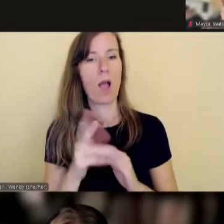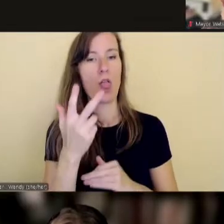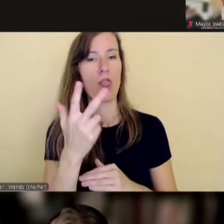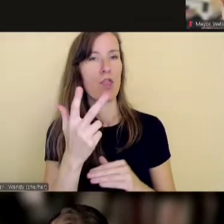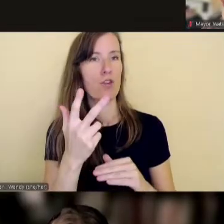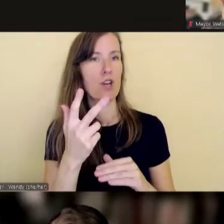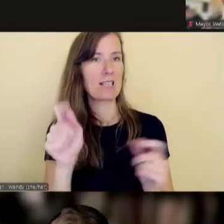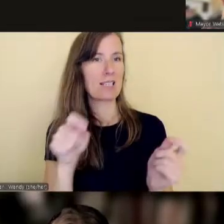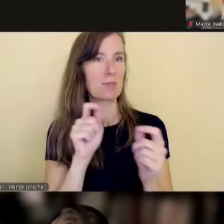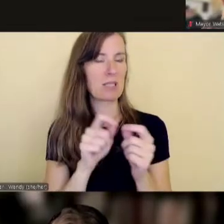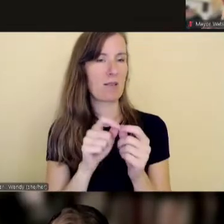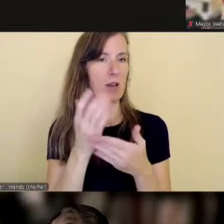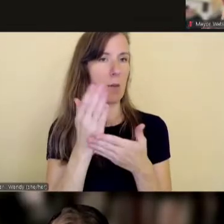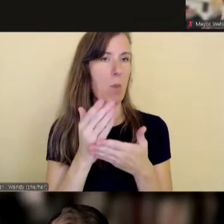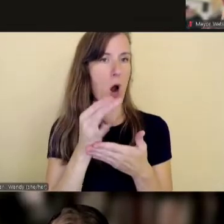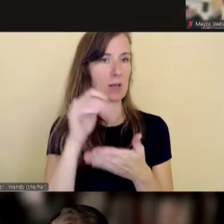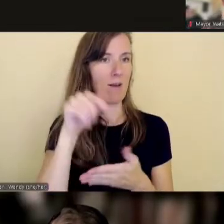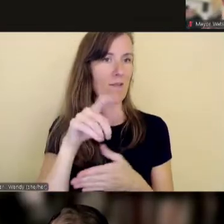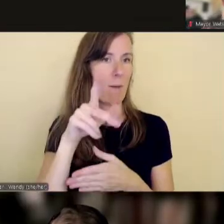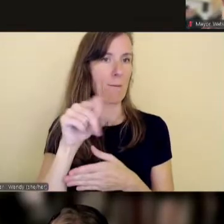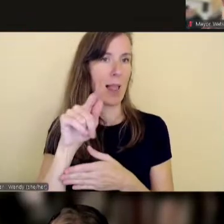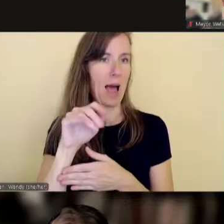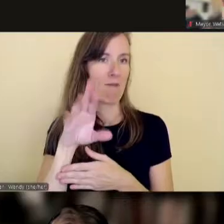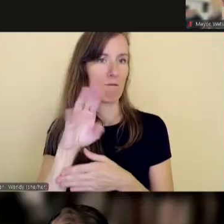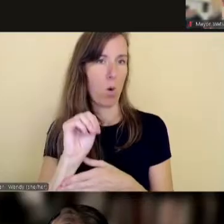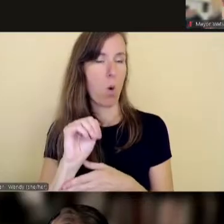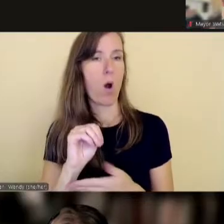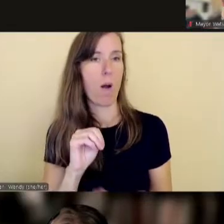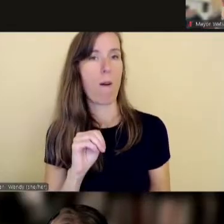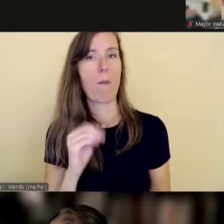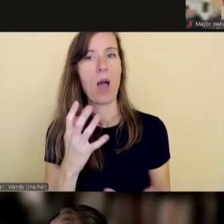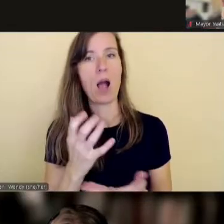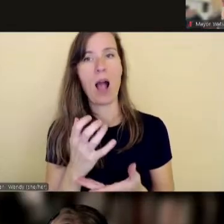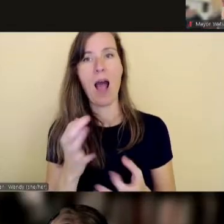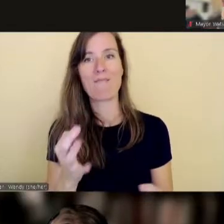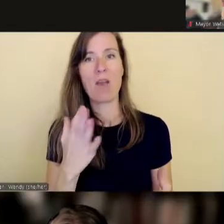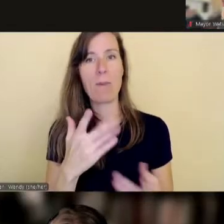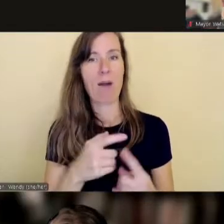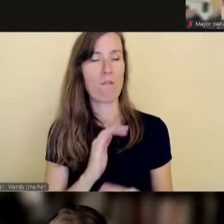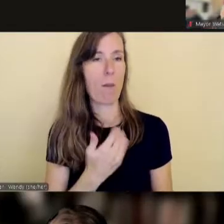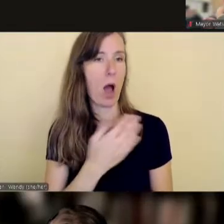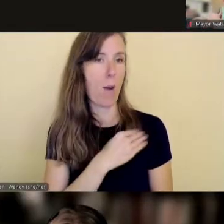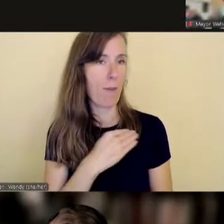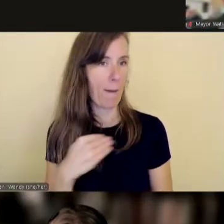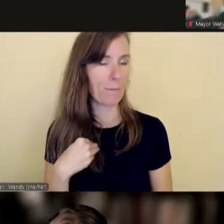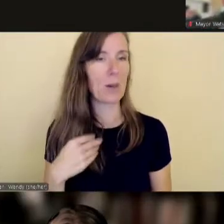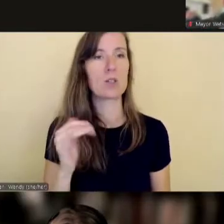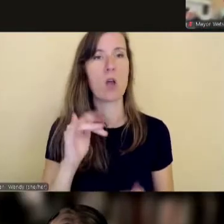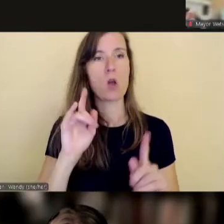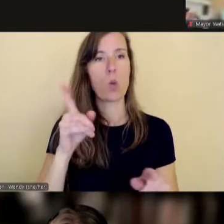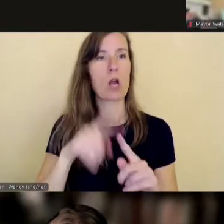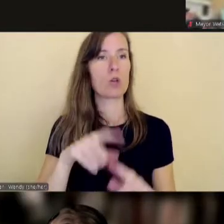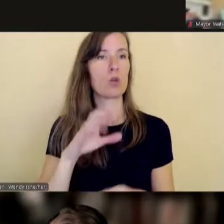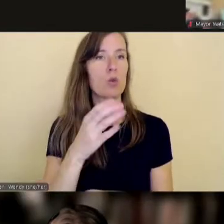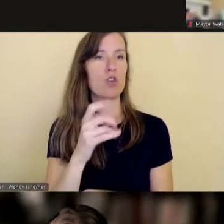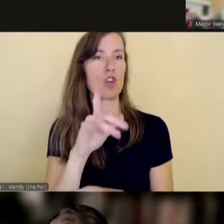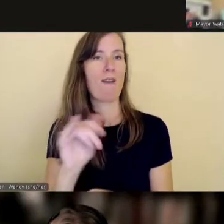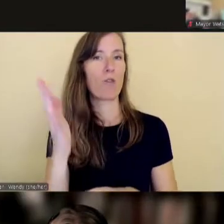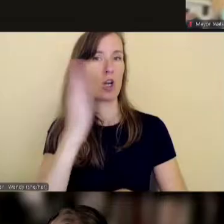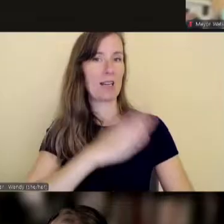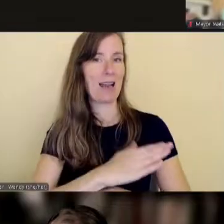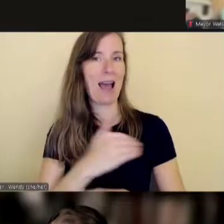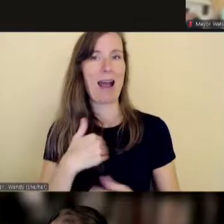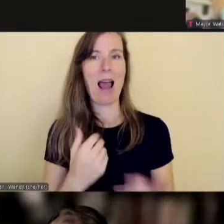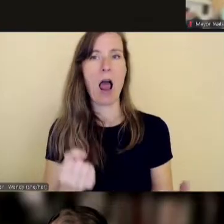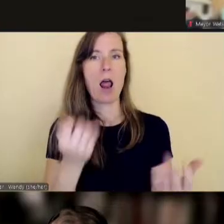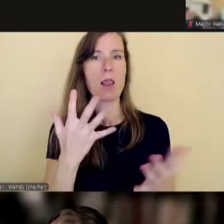with you today. We've gotten a lot of feedback from our members, and we even went to Cheverly Day and had dozens of people give us